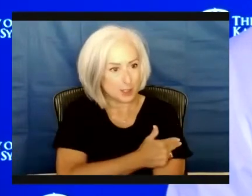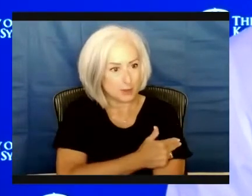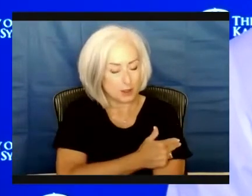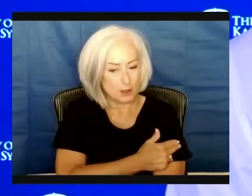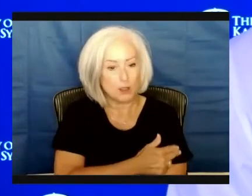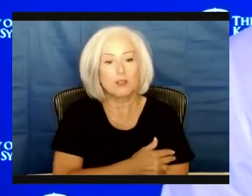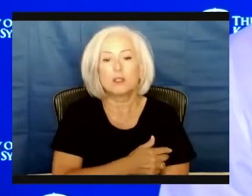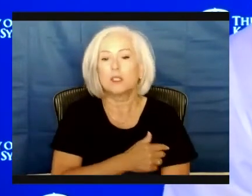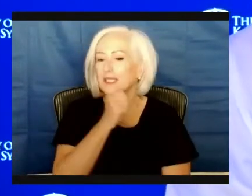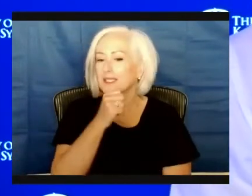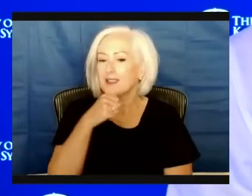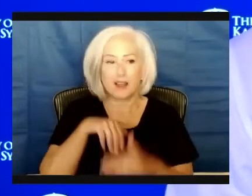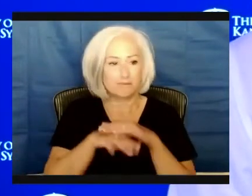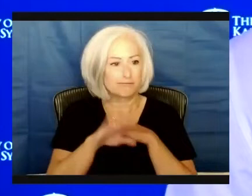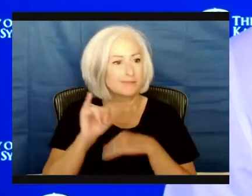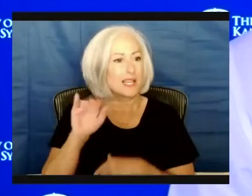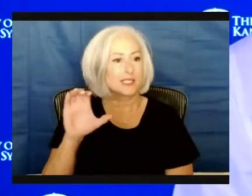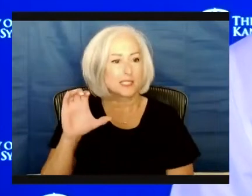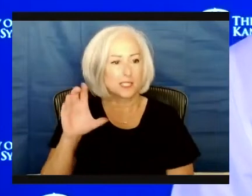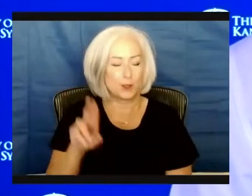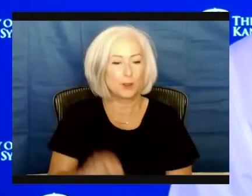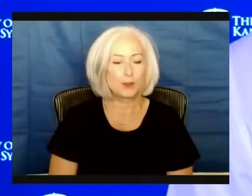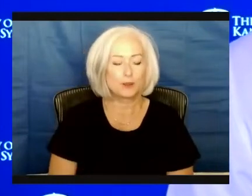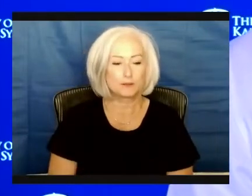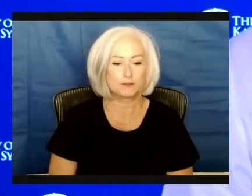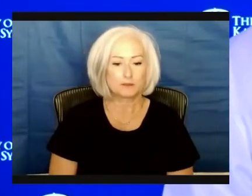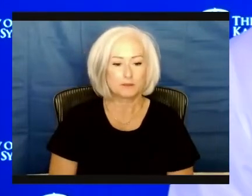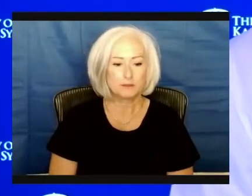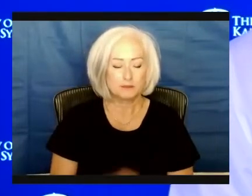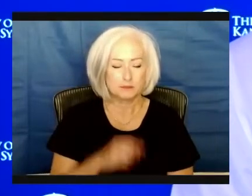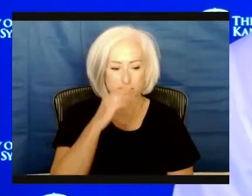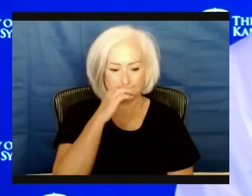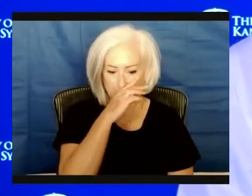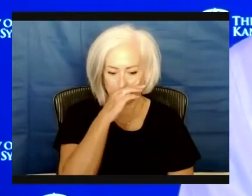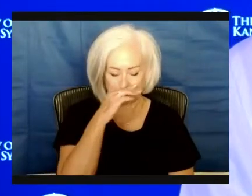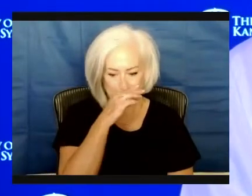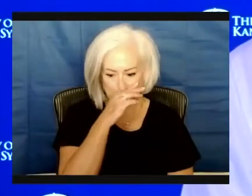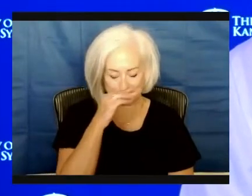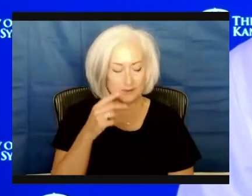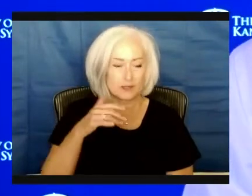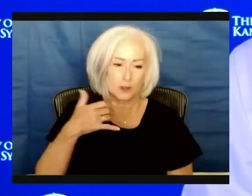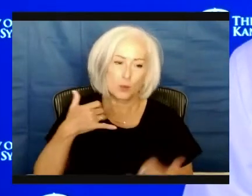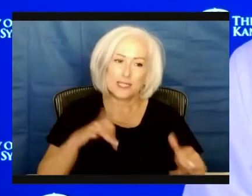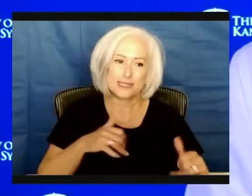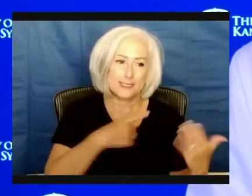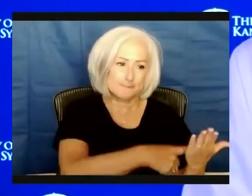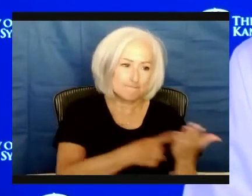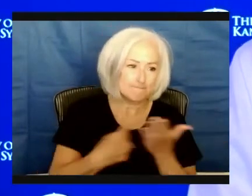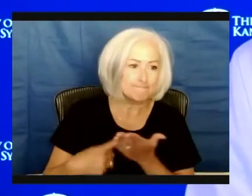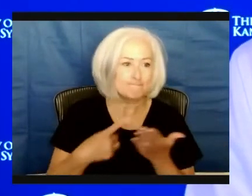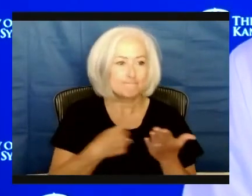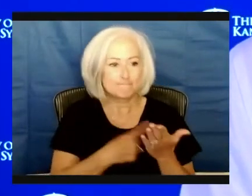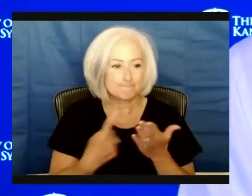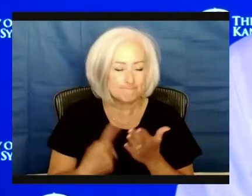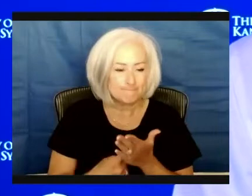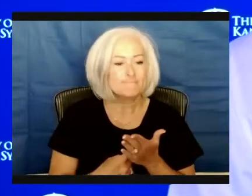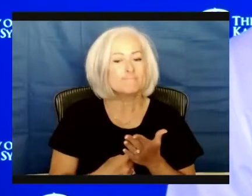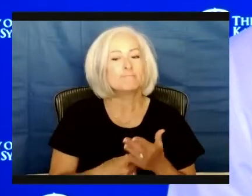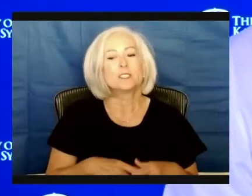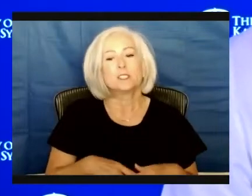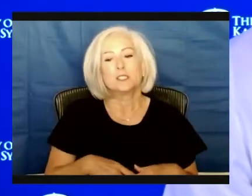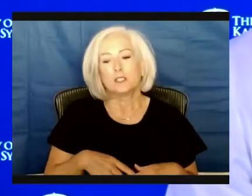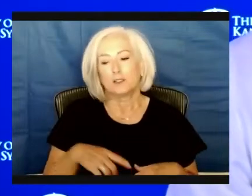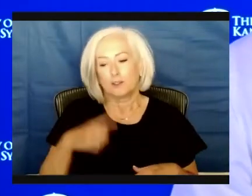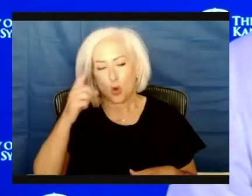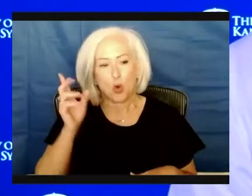ICU. These are internal debates and some external debates that the experts who are making these recommendations continue to have.